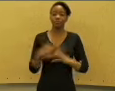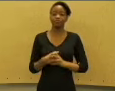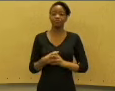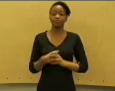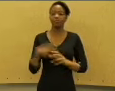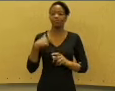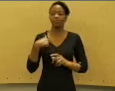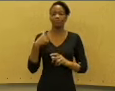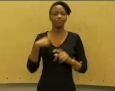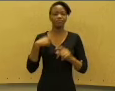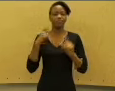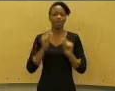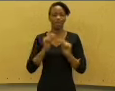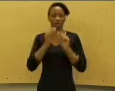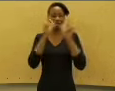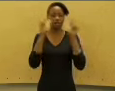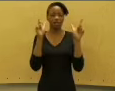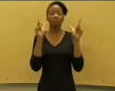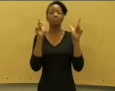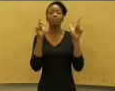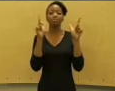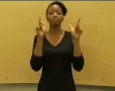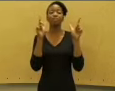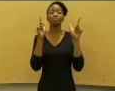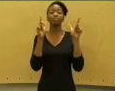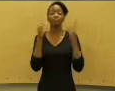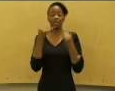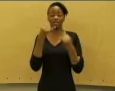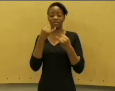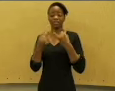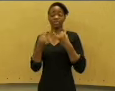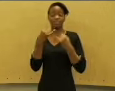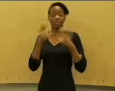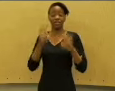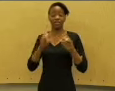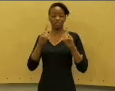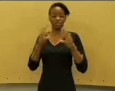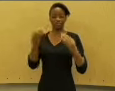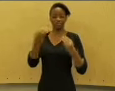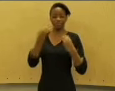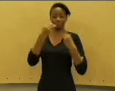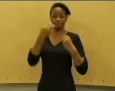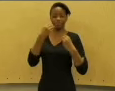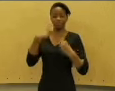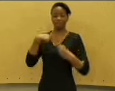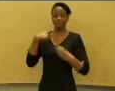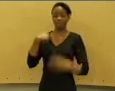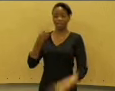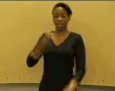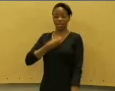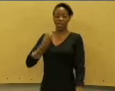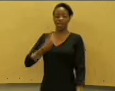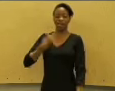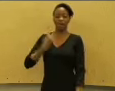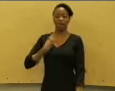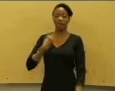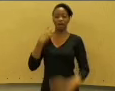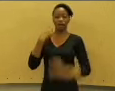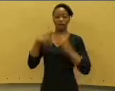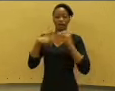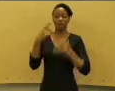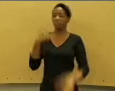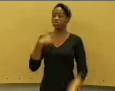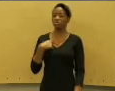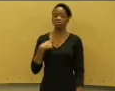realizing how a lot of the sex education that I received even as a young person, it wasn't about me, you